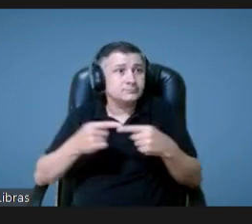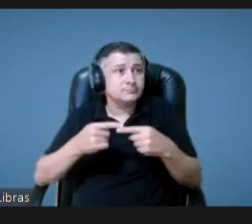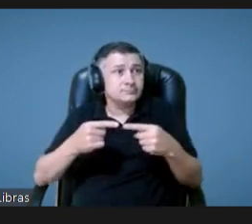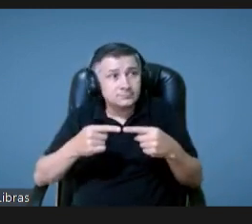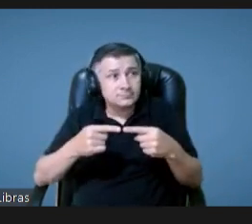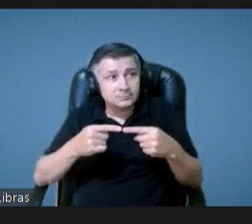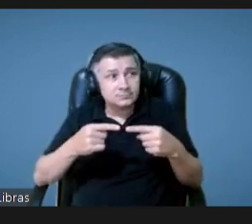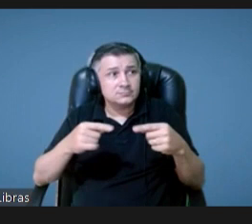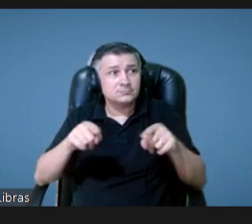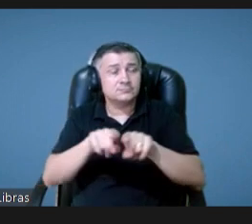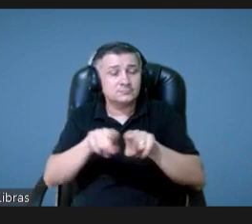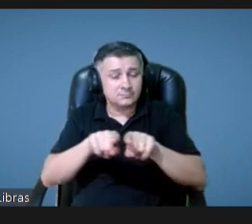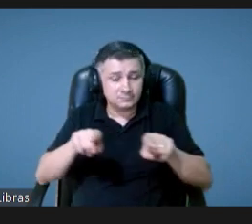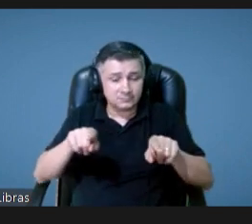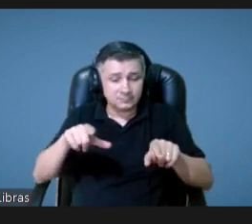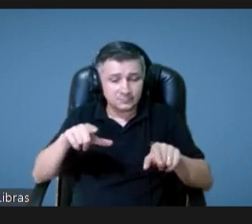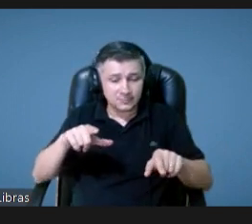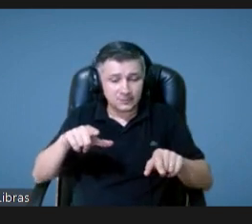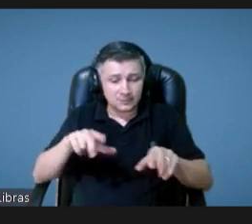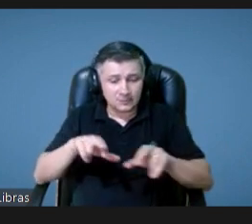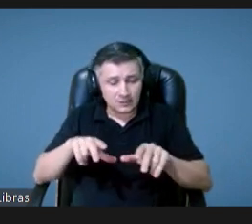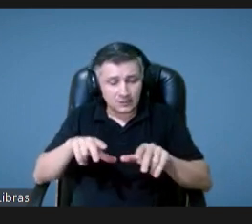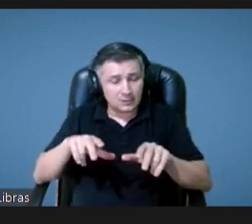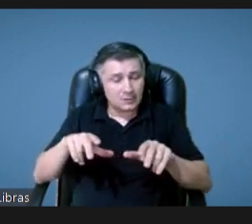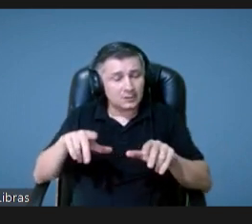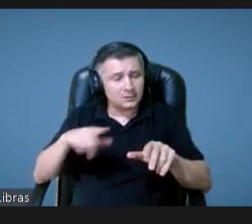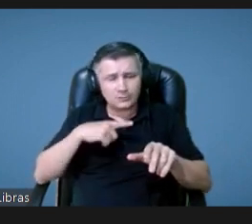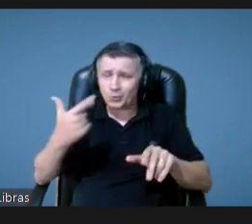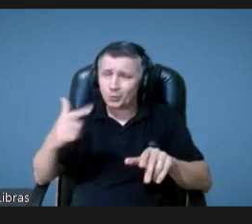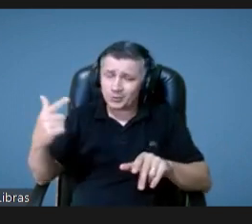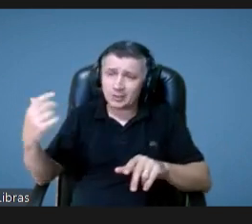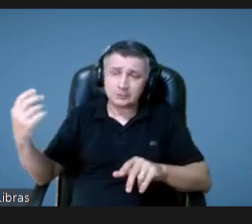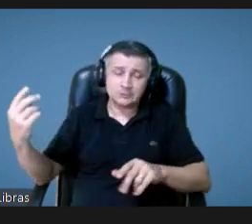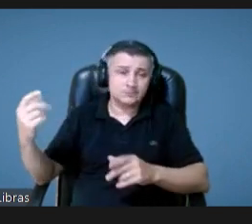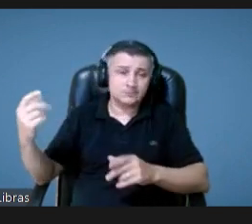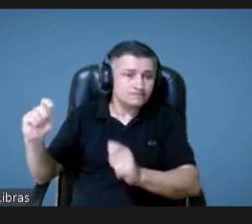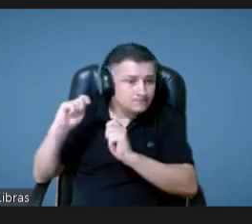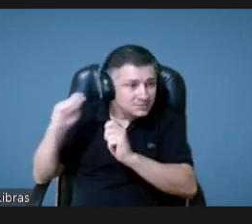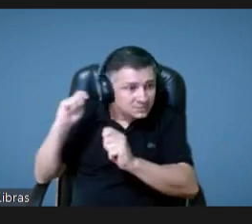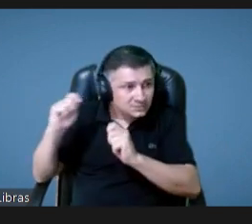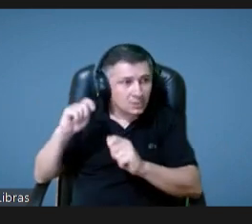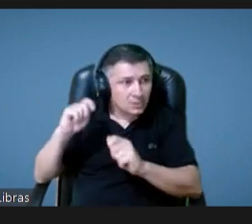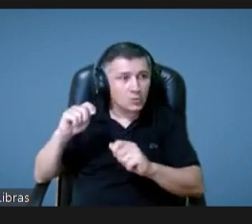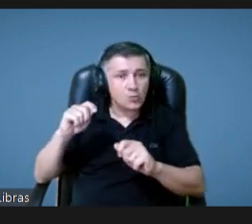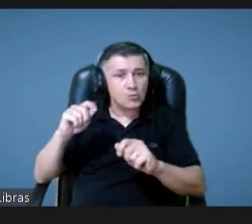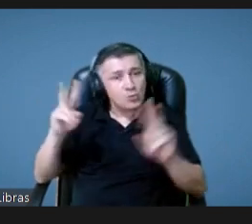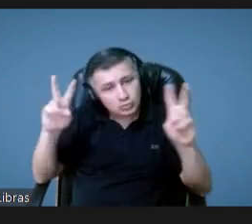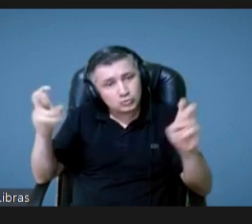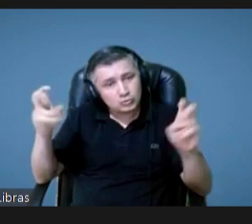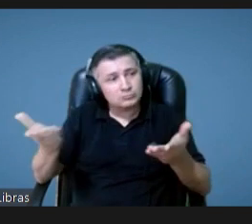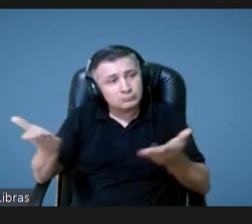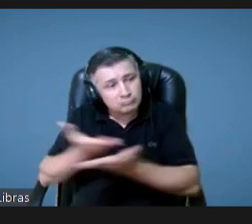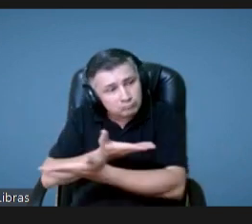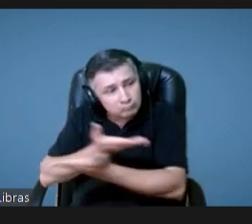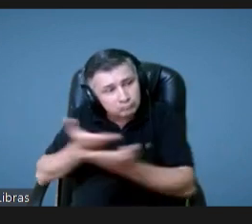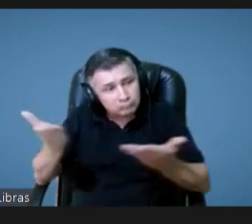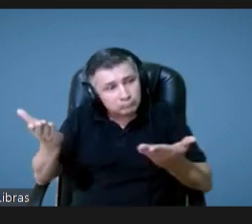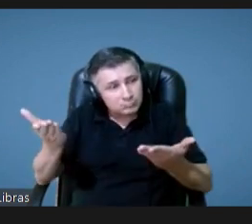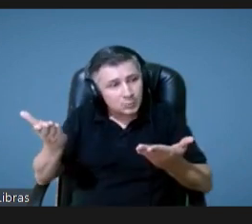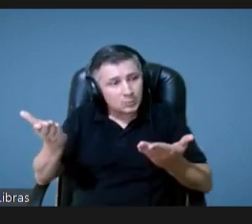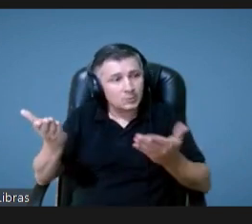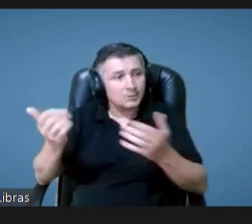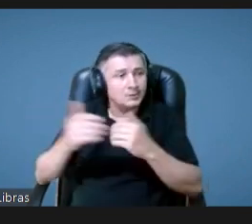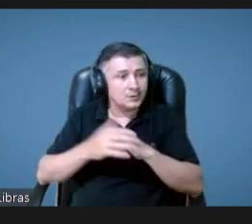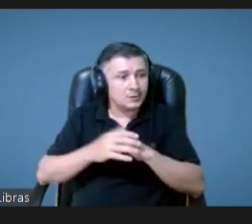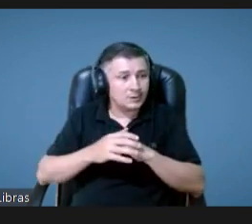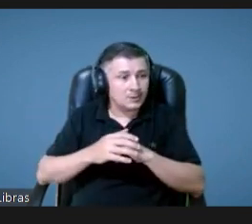We normally focus on developing our own land. We don't want to be under pressure